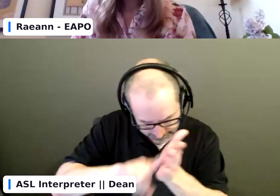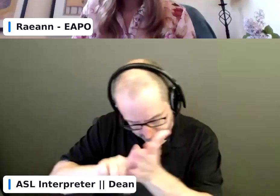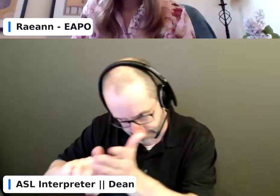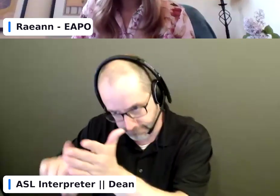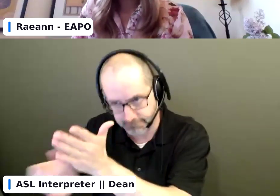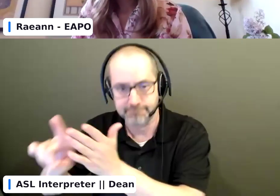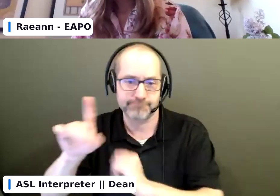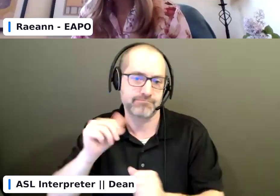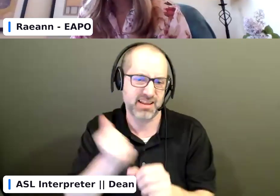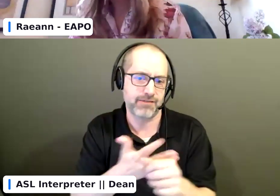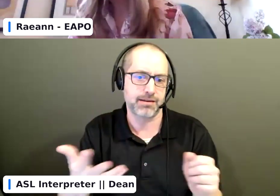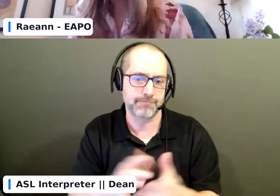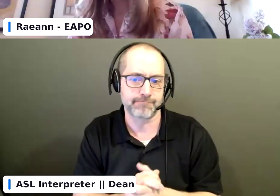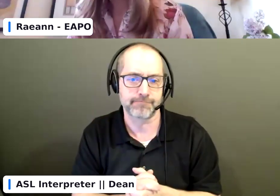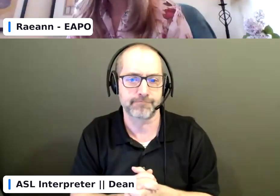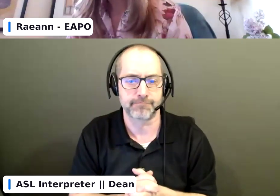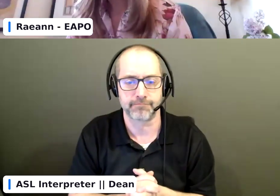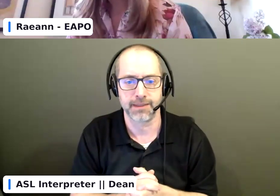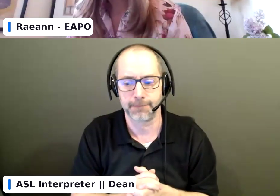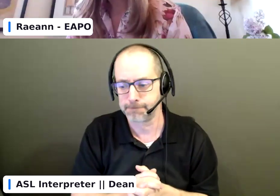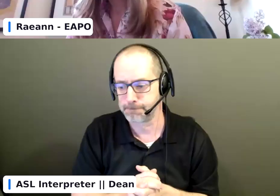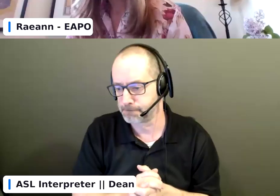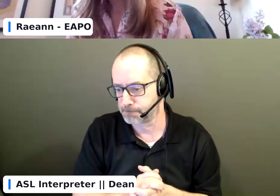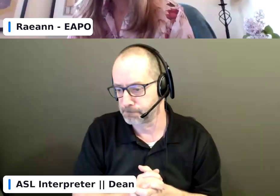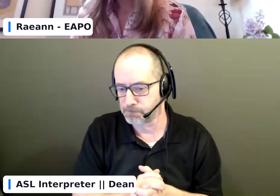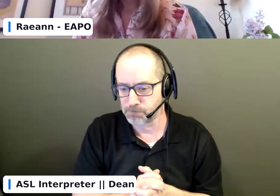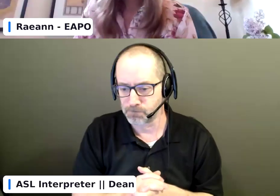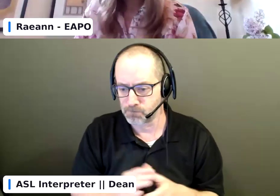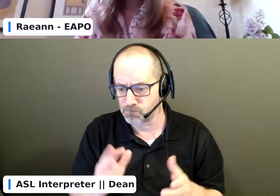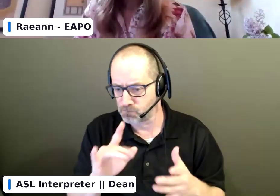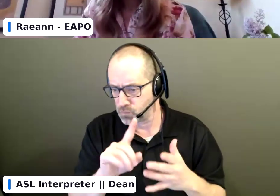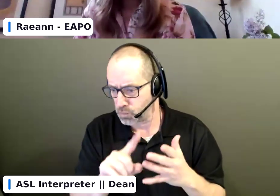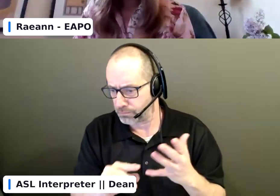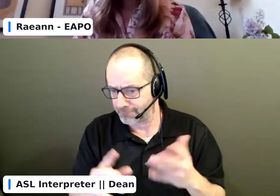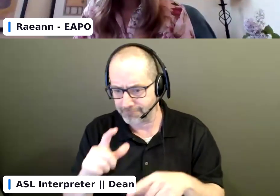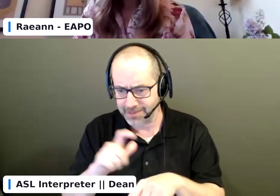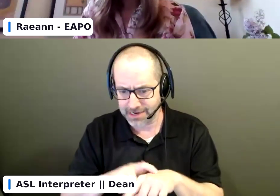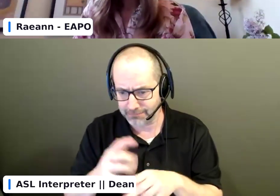And then I'm just sort of going through quickly here because we're almost running out of time.